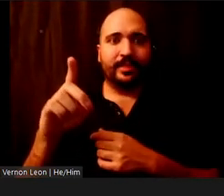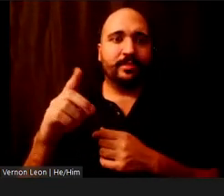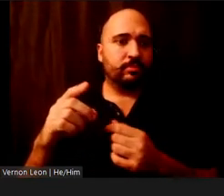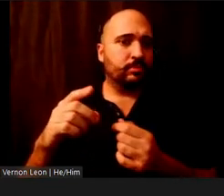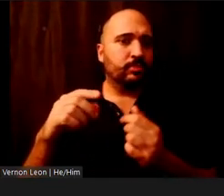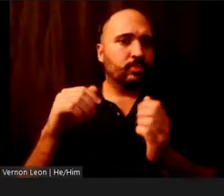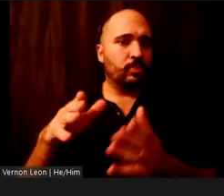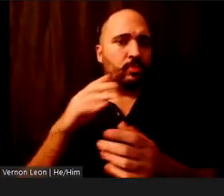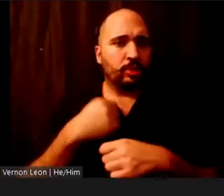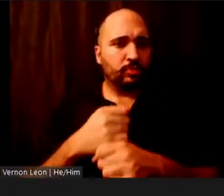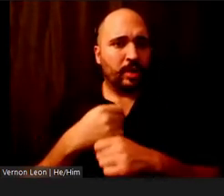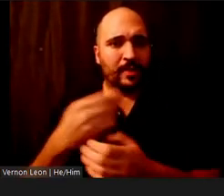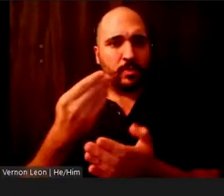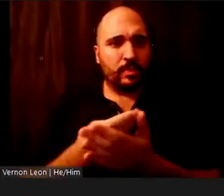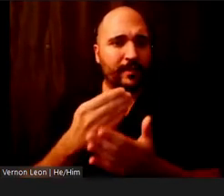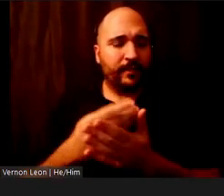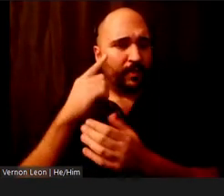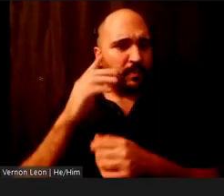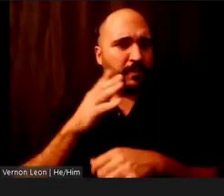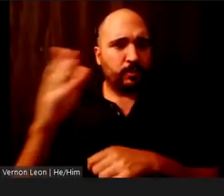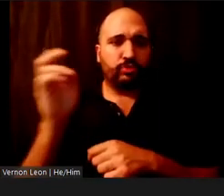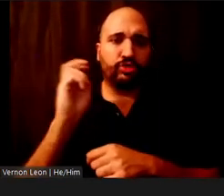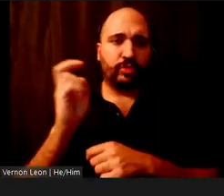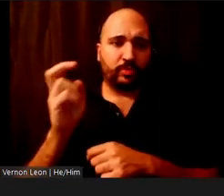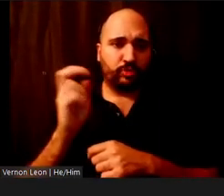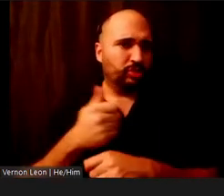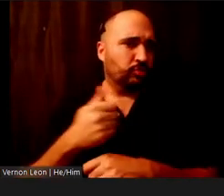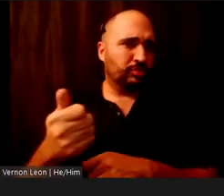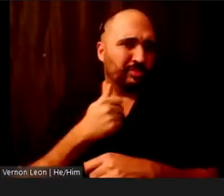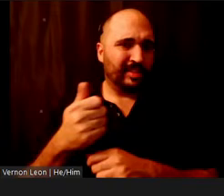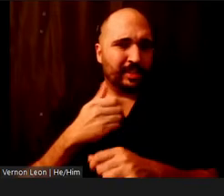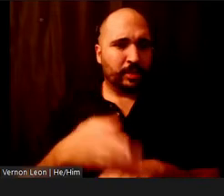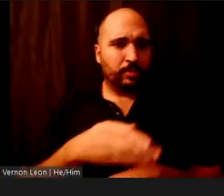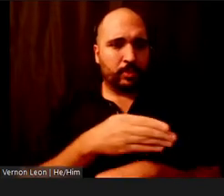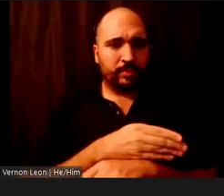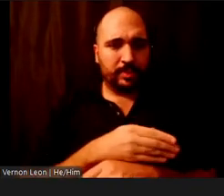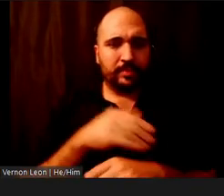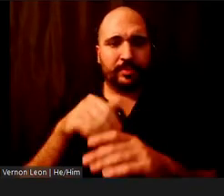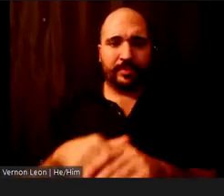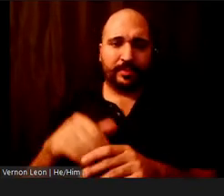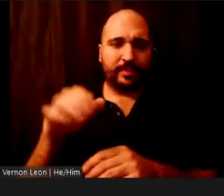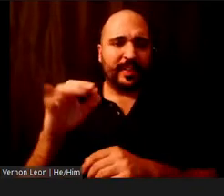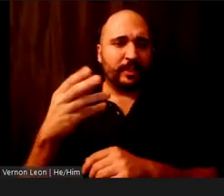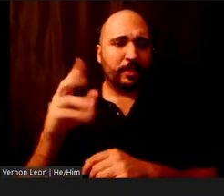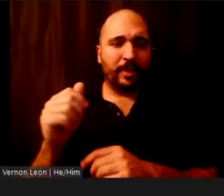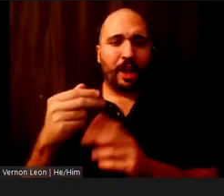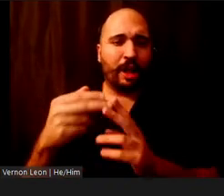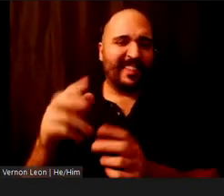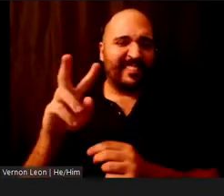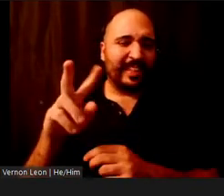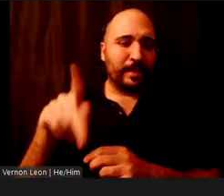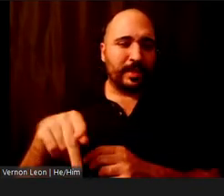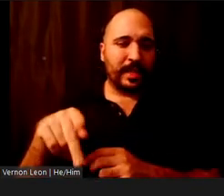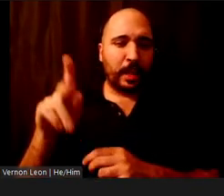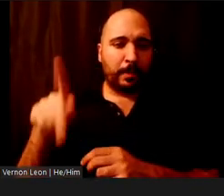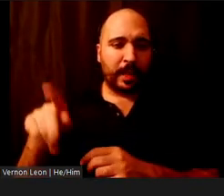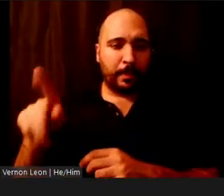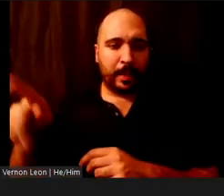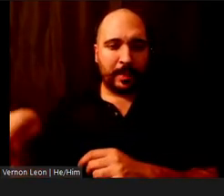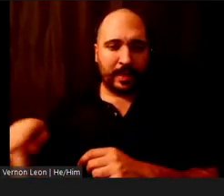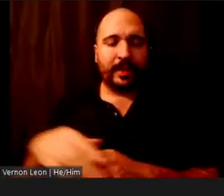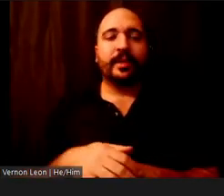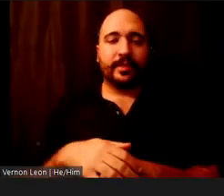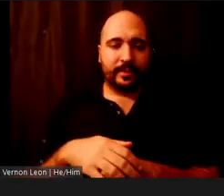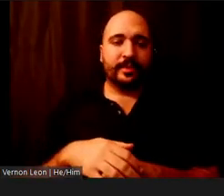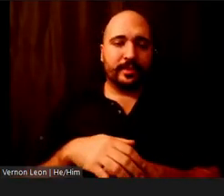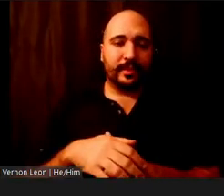revenue for future transportation improvements pursuant to acceptance into the FHWA's Value Pricing Pilot Program, or BPPP.